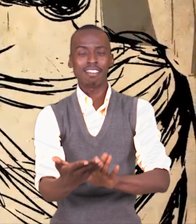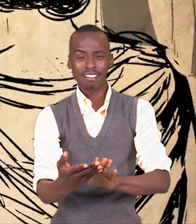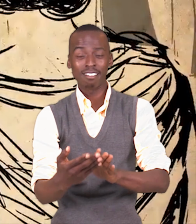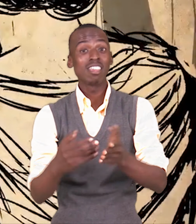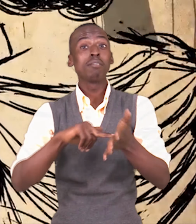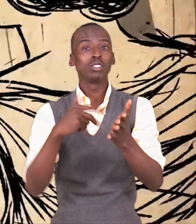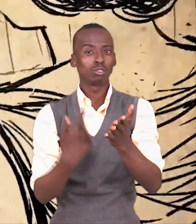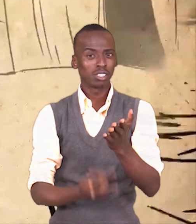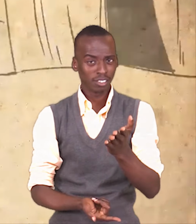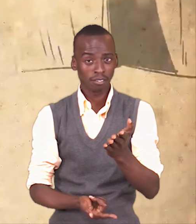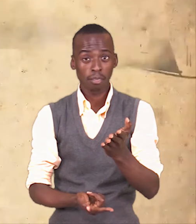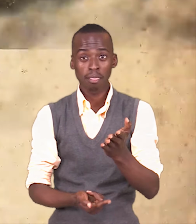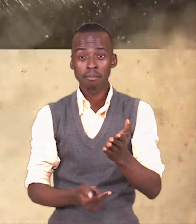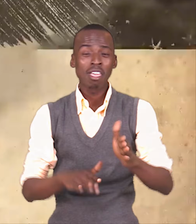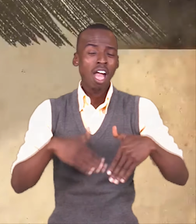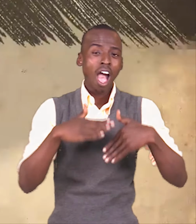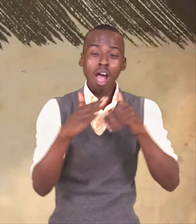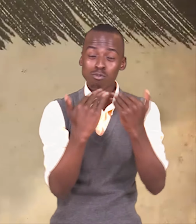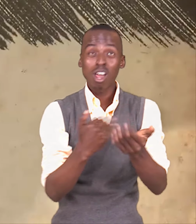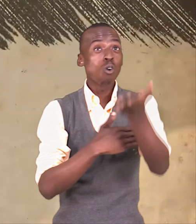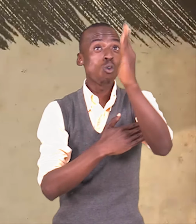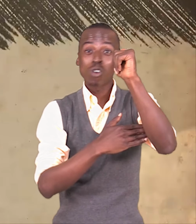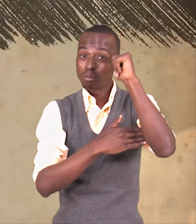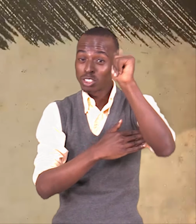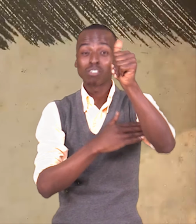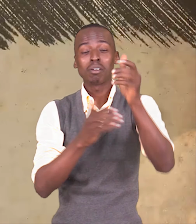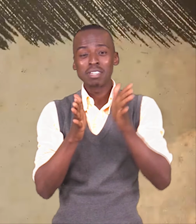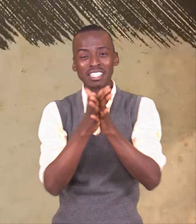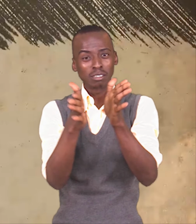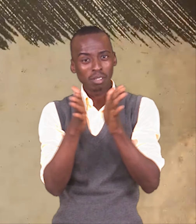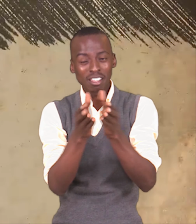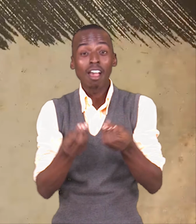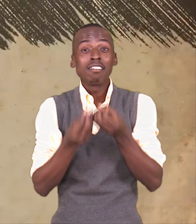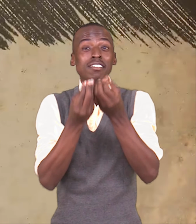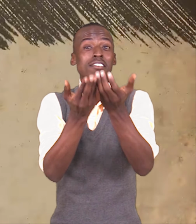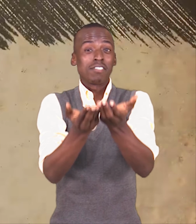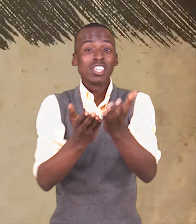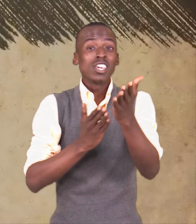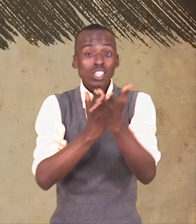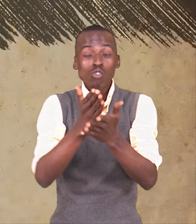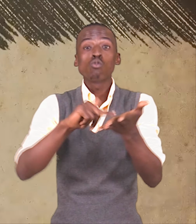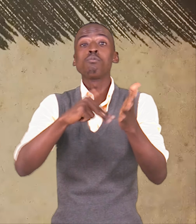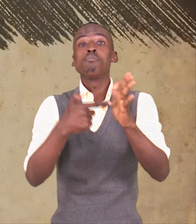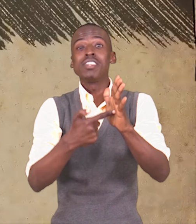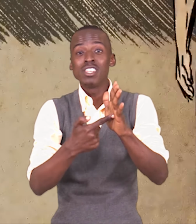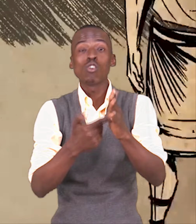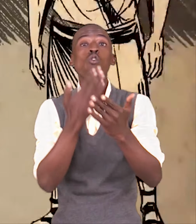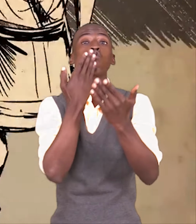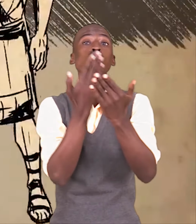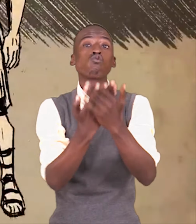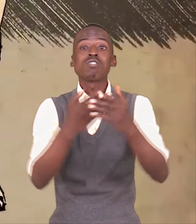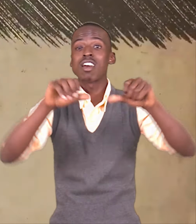causes all of these other problems in the family. So they get really old, and you begin to think that there's no way they're going to have a kid of their own. But